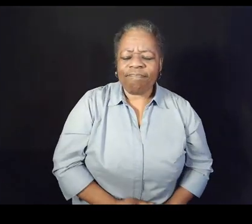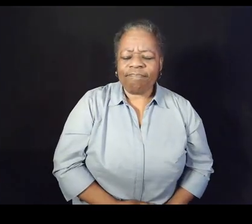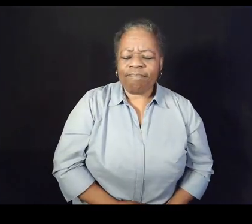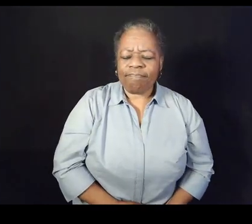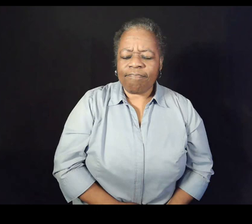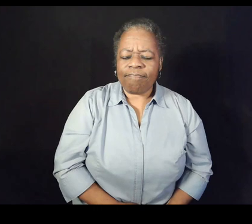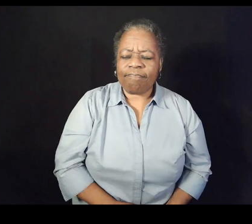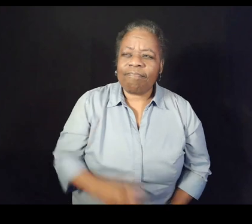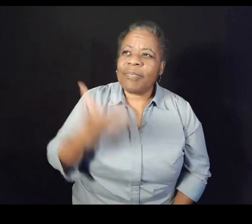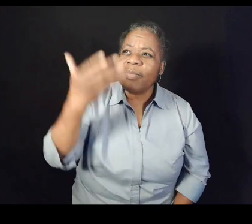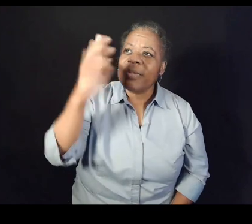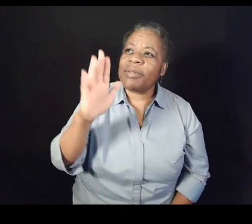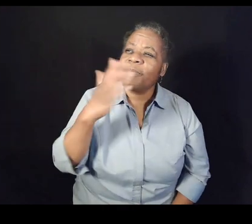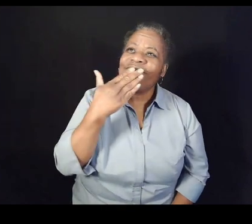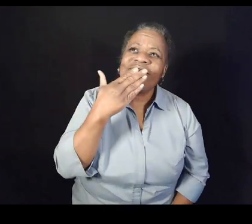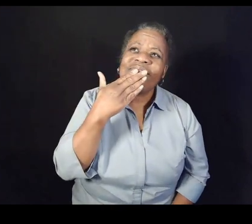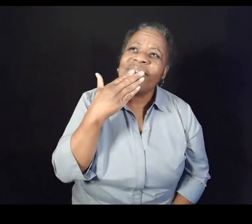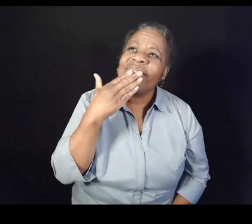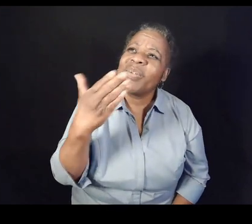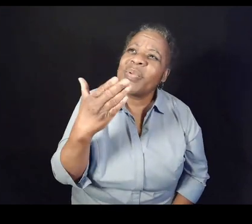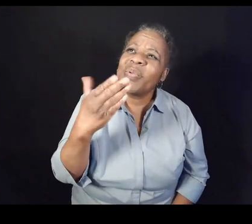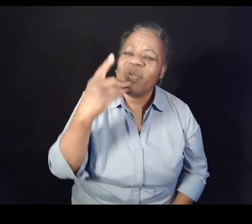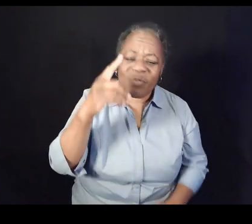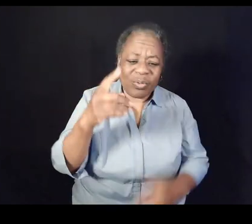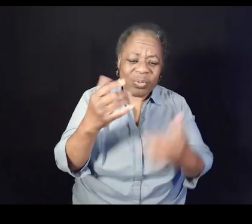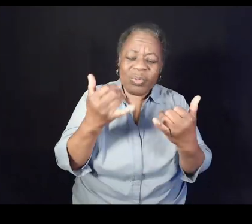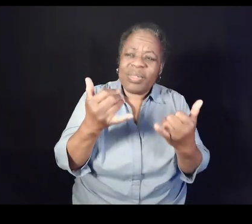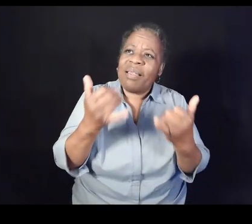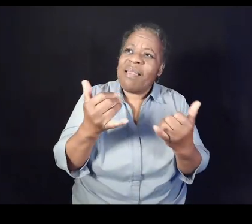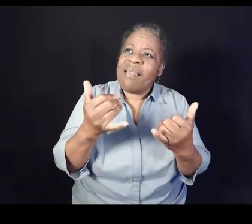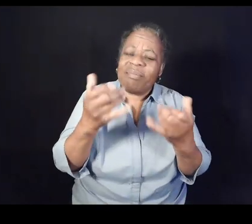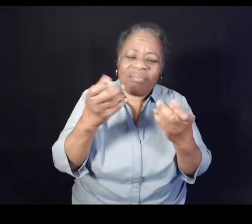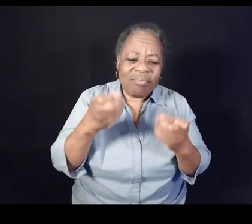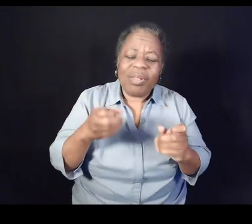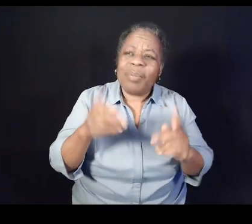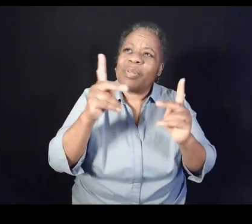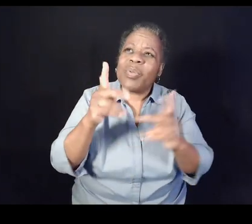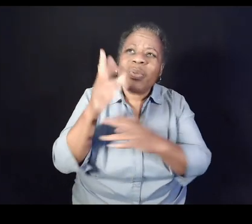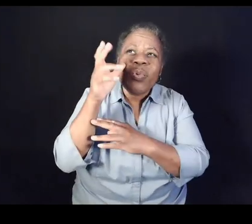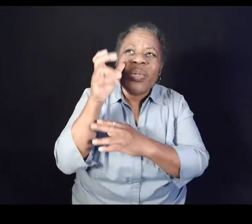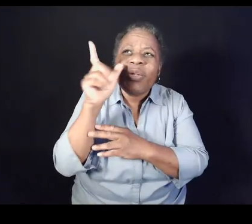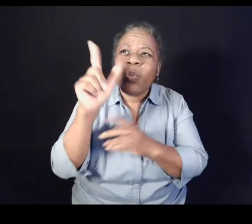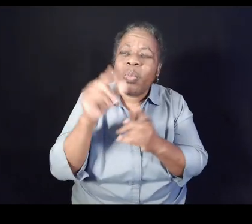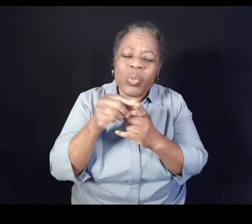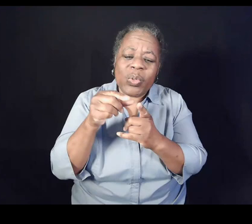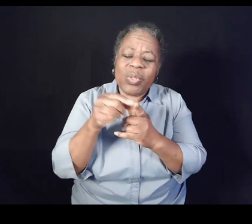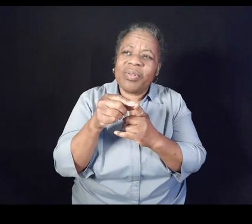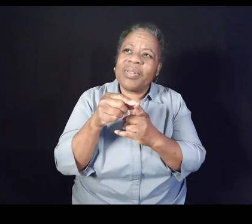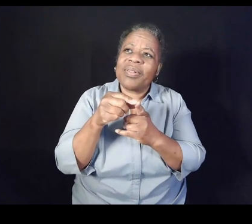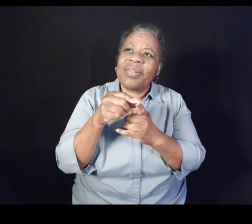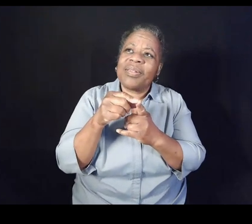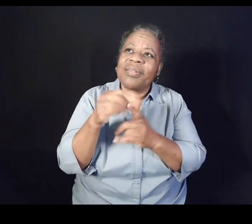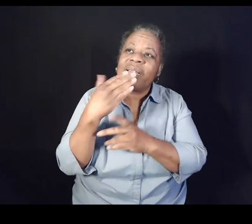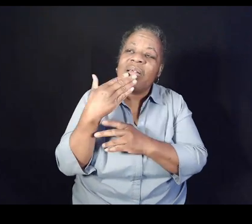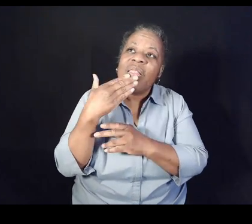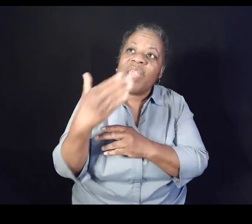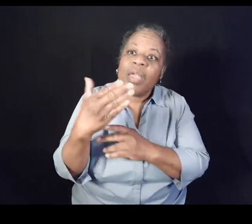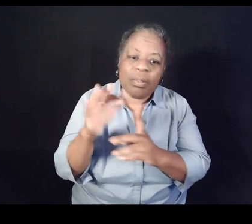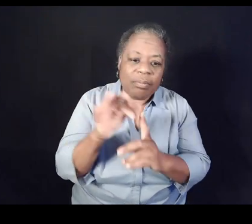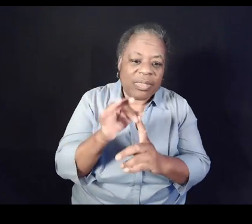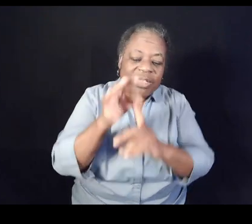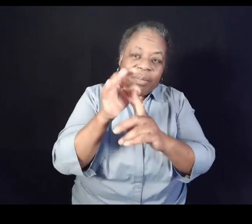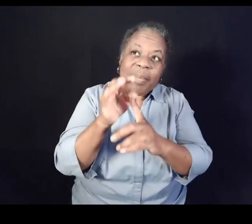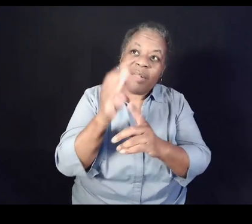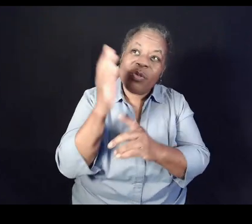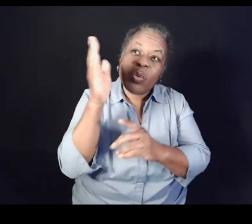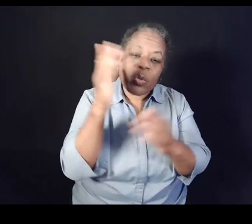God, we thank you so much for this day, for this opportunity to hear your word. We thank you so much for the special sermon series that